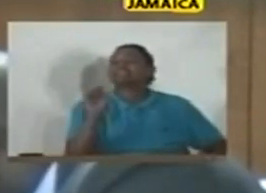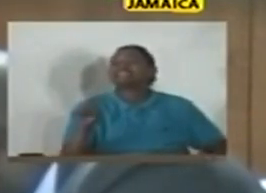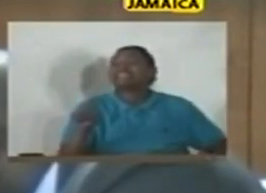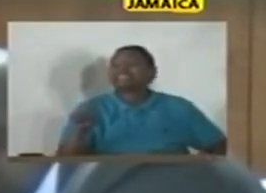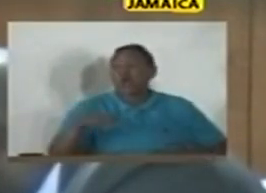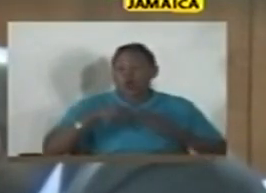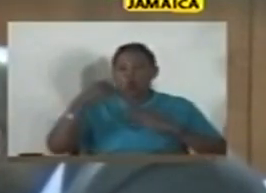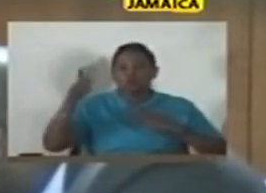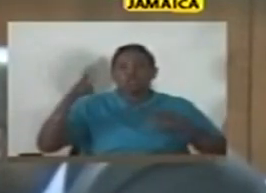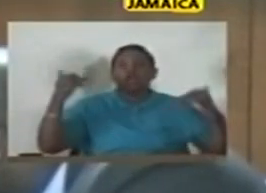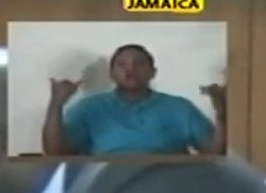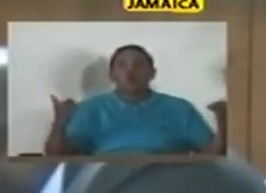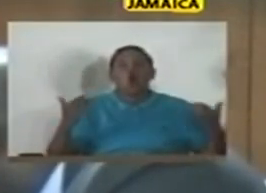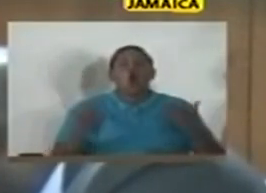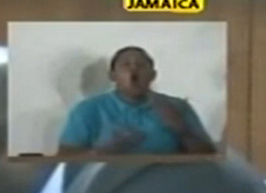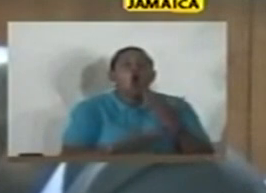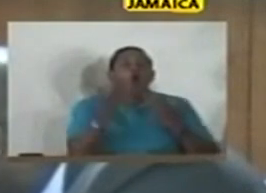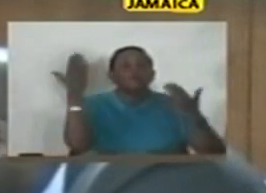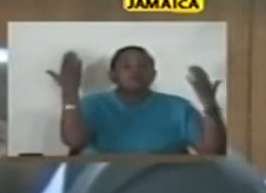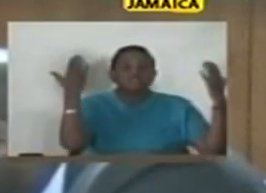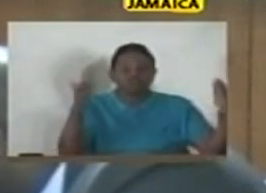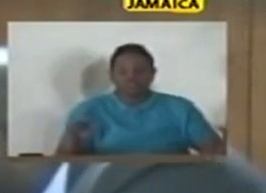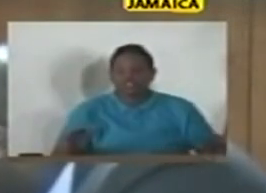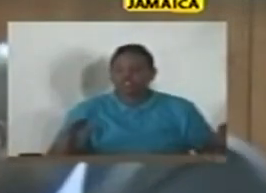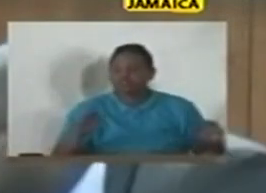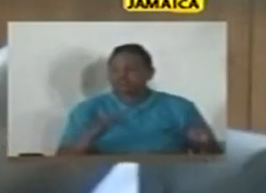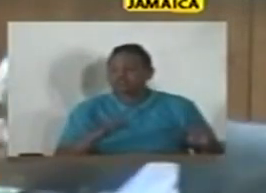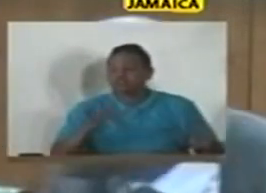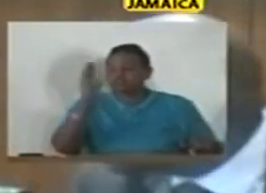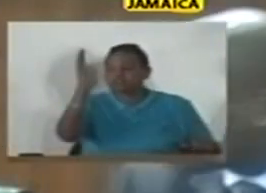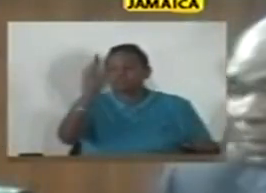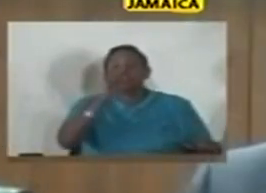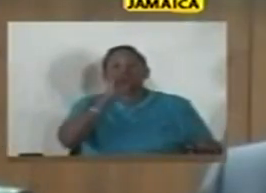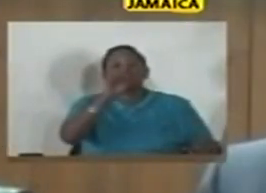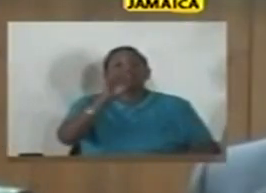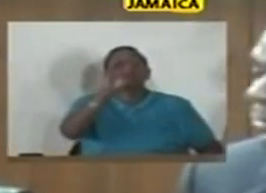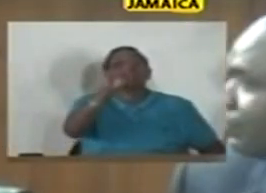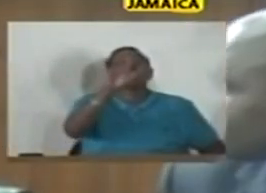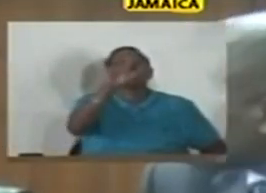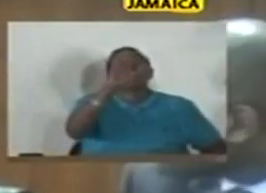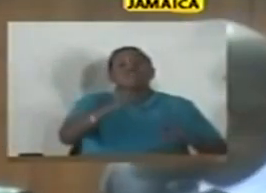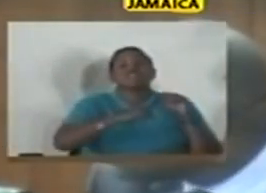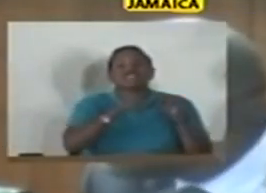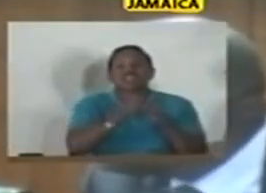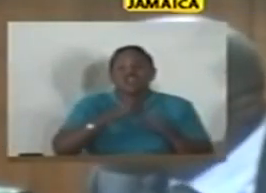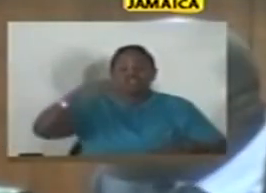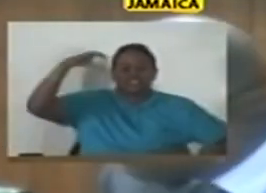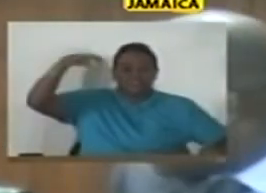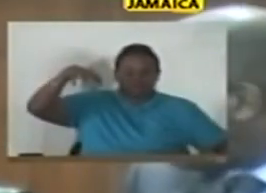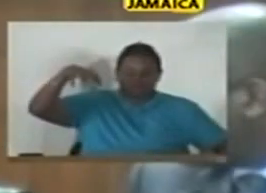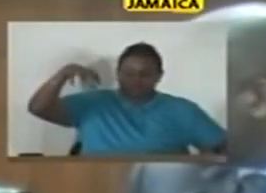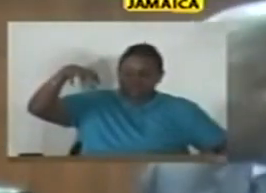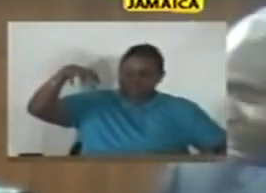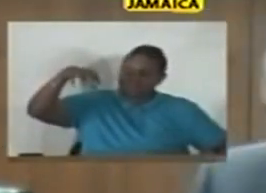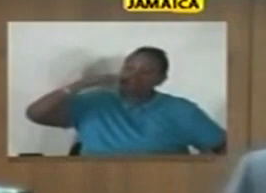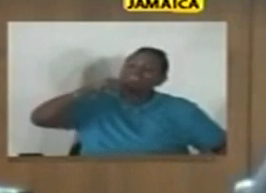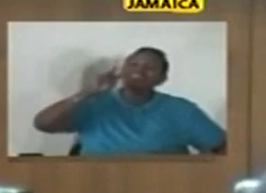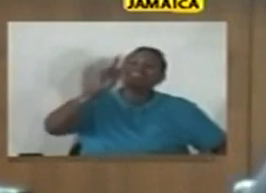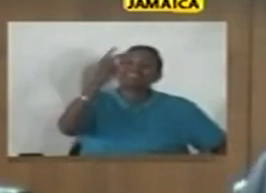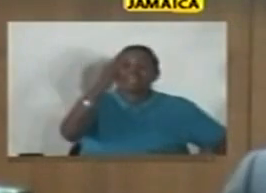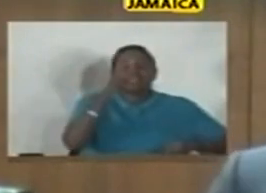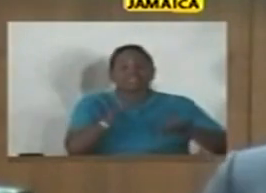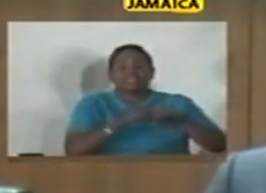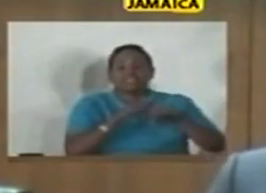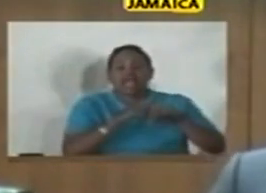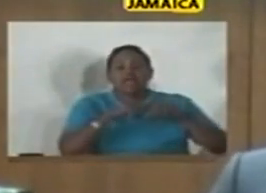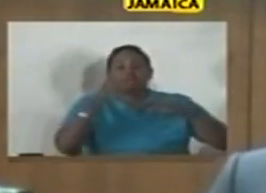Those repairs are almost completed. Mr. Speaker, in its 45 years of existence, it is the second